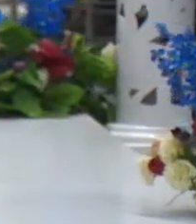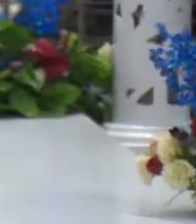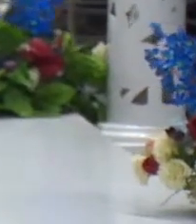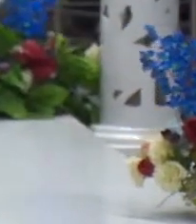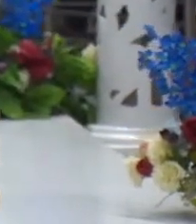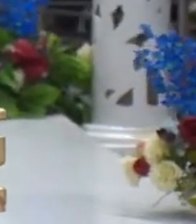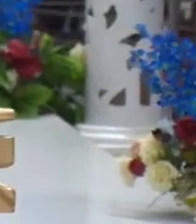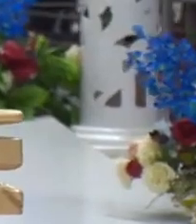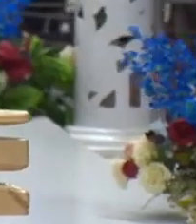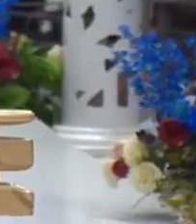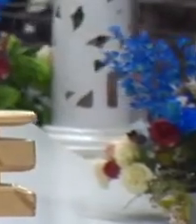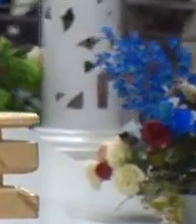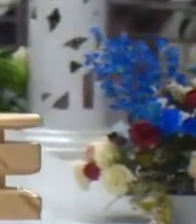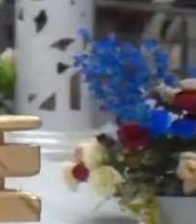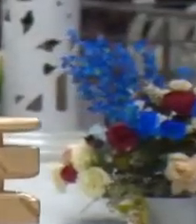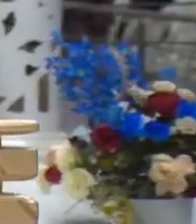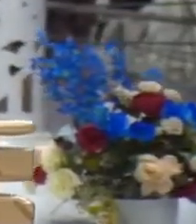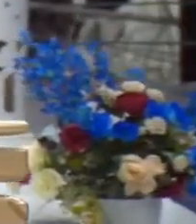the earth.